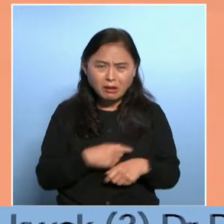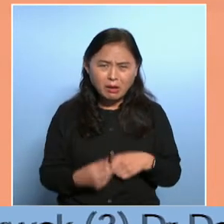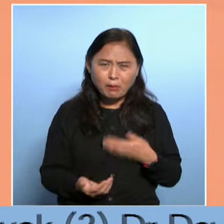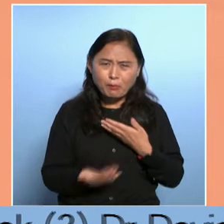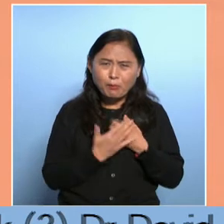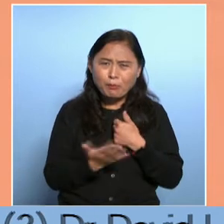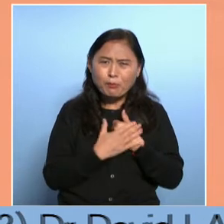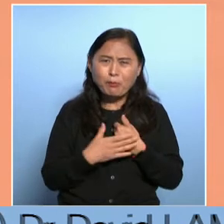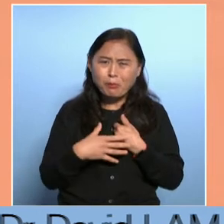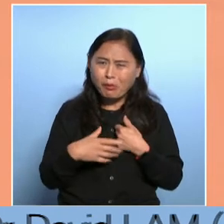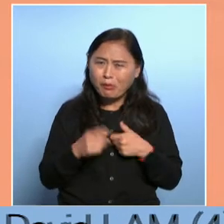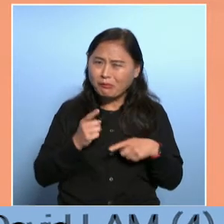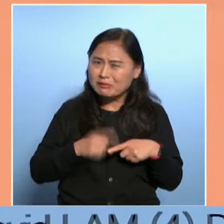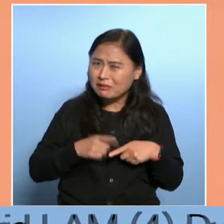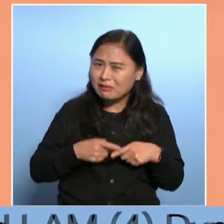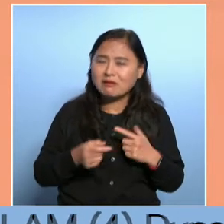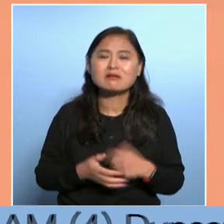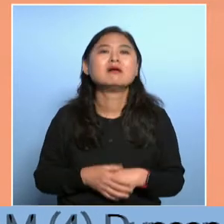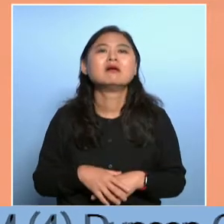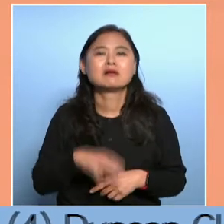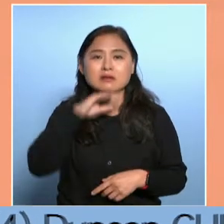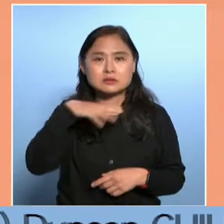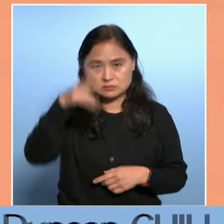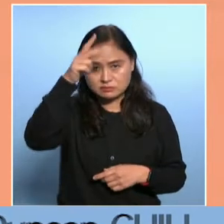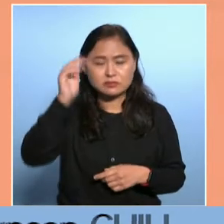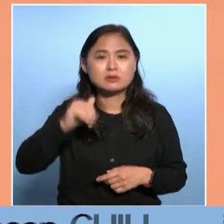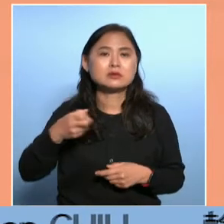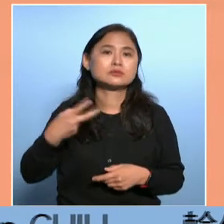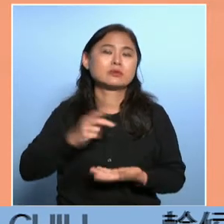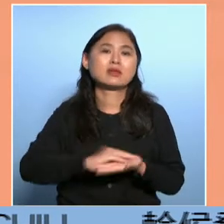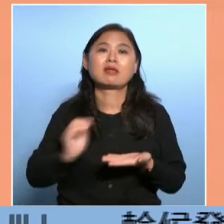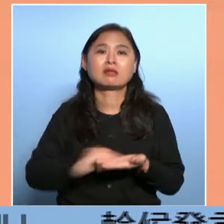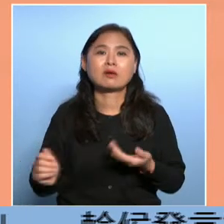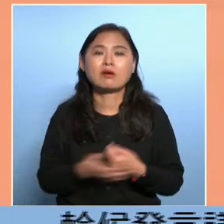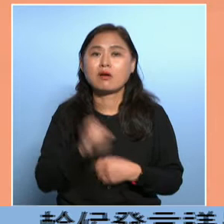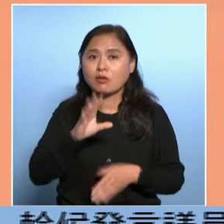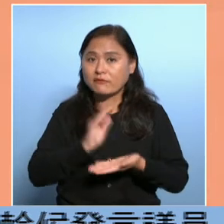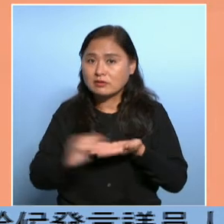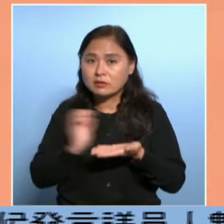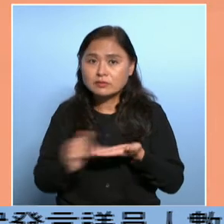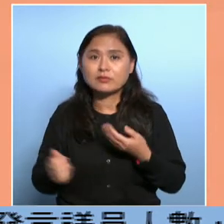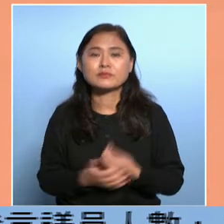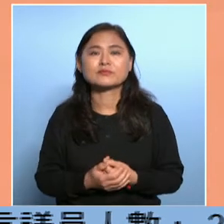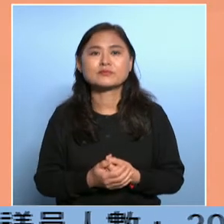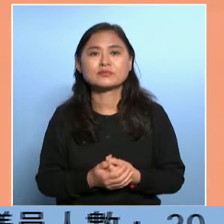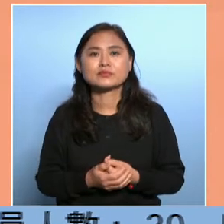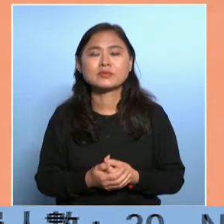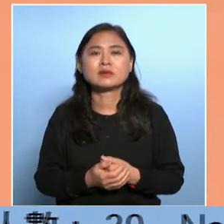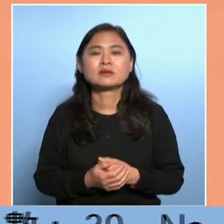asymptomatic. Many people now doubt whether vaccination is useful in preventing the infection. The